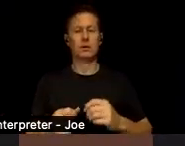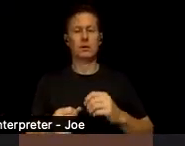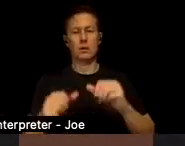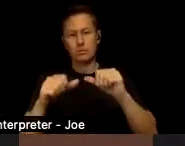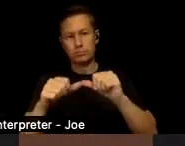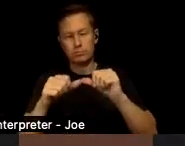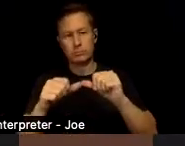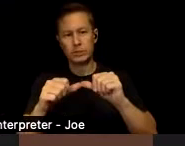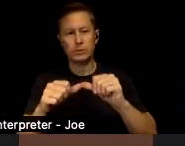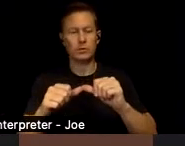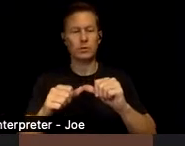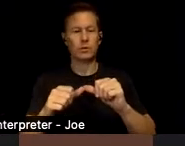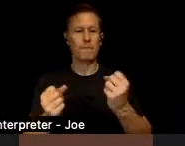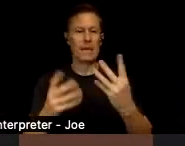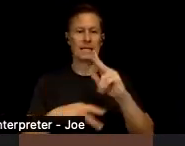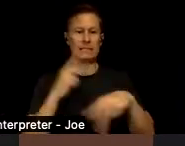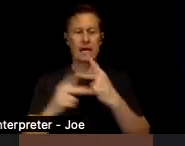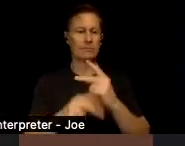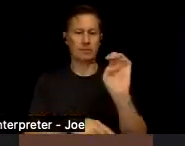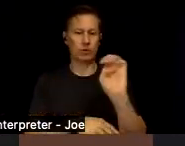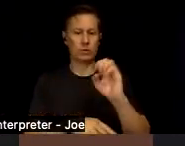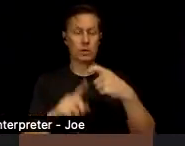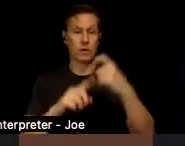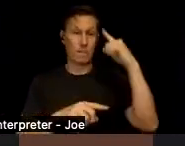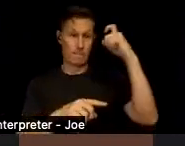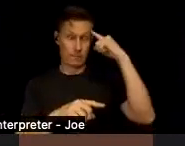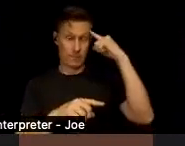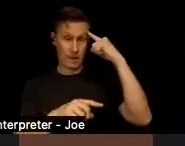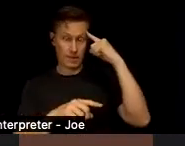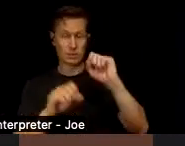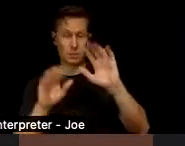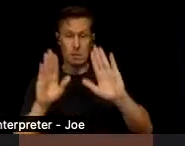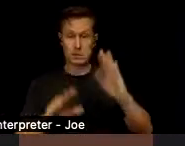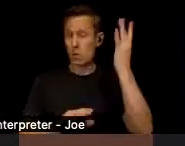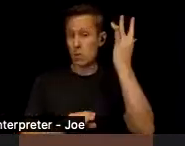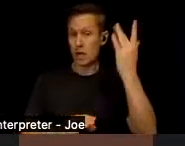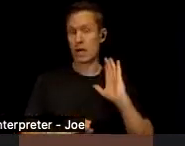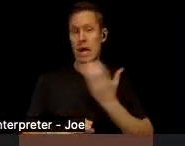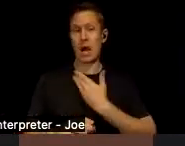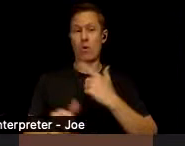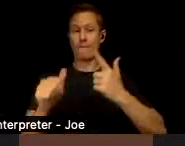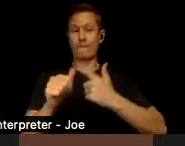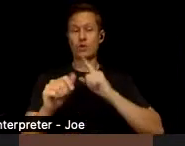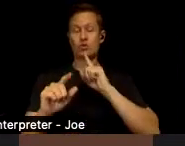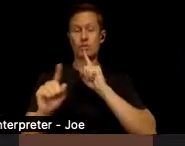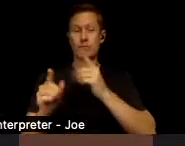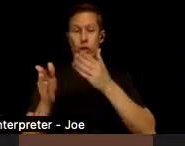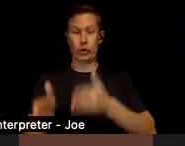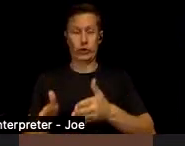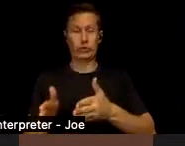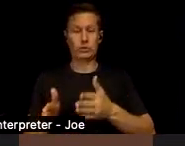of emergencies. From the government side, that's amazing because we have our first responders and our command and control